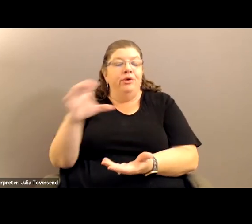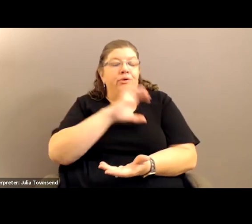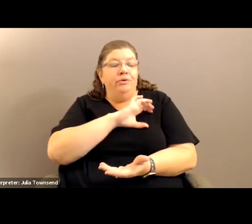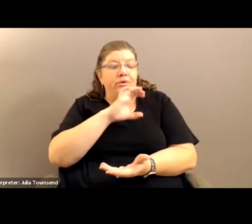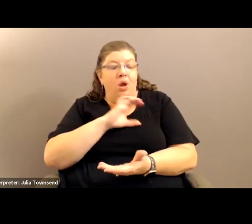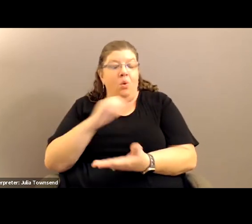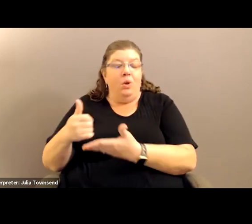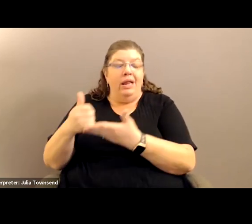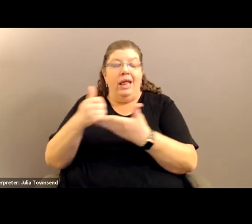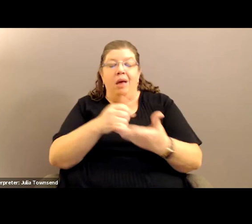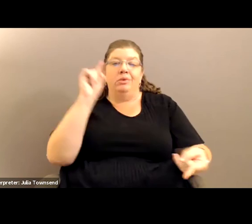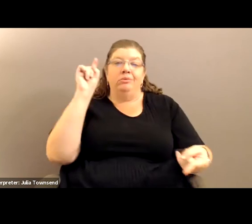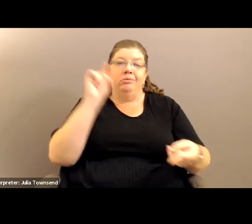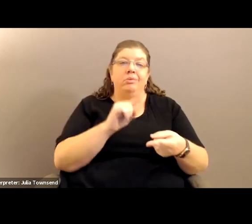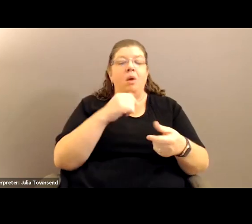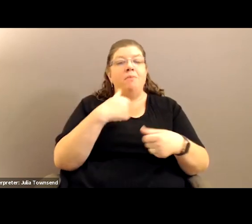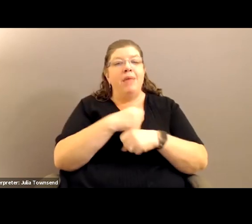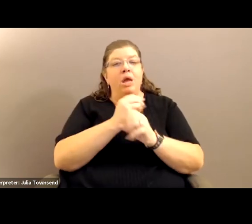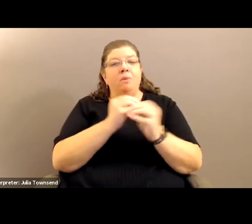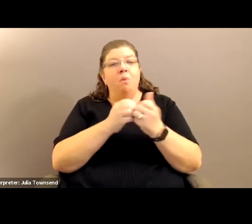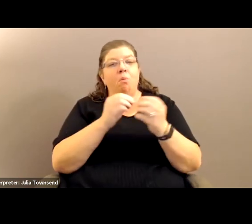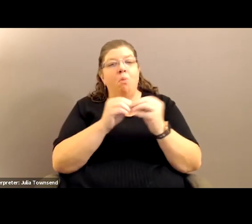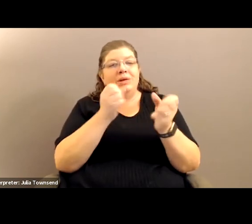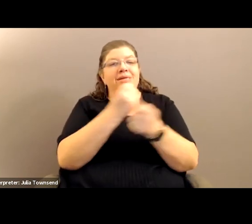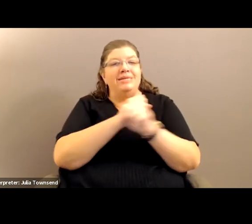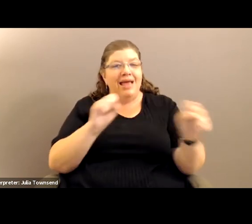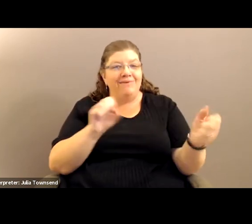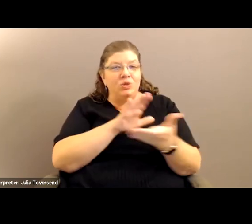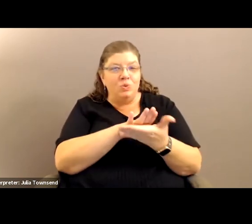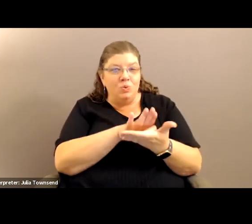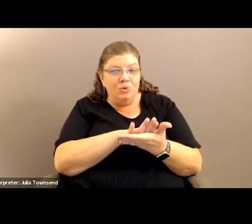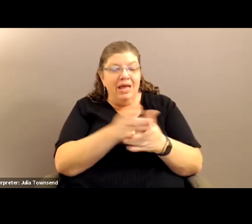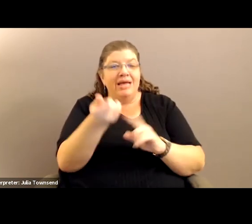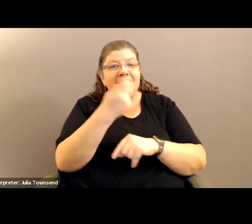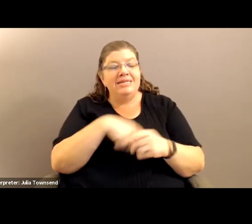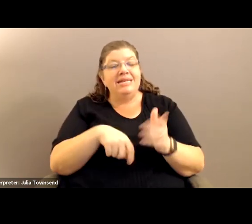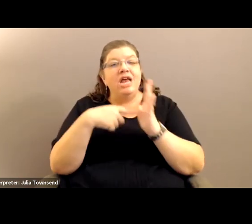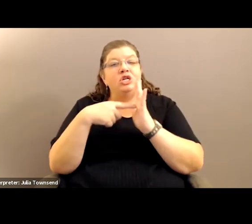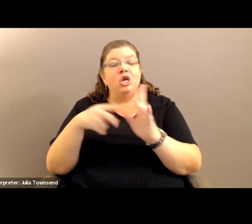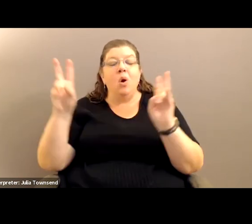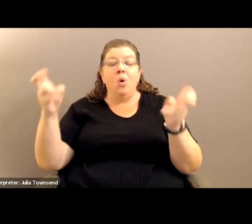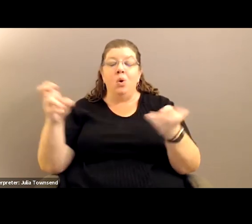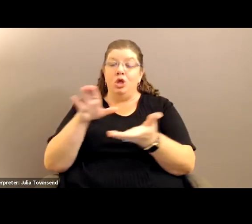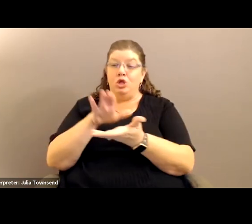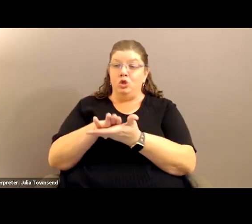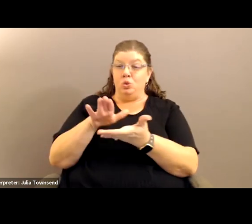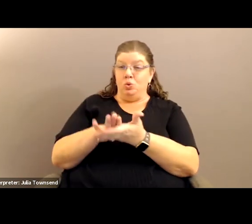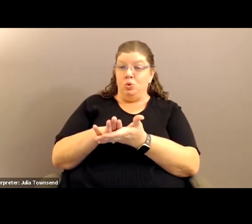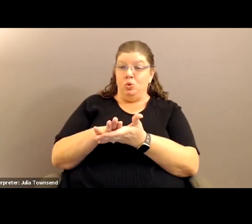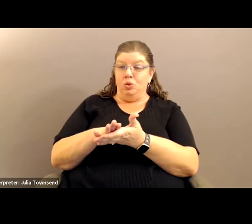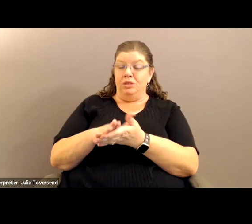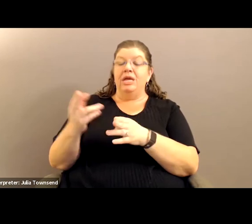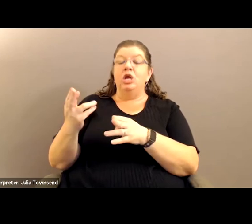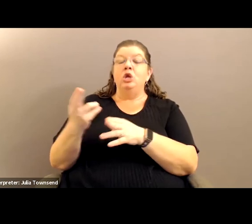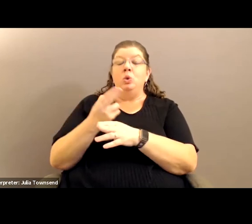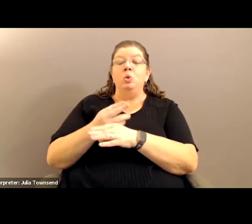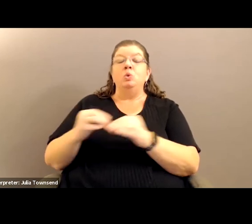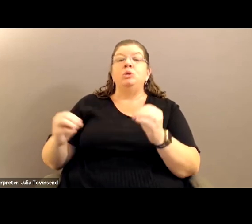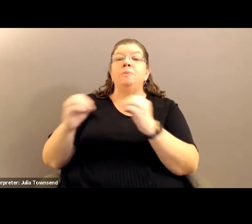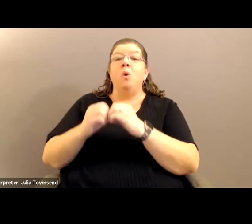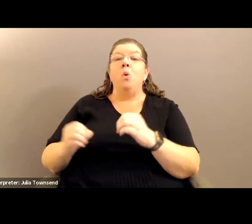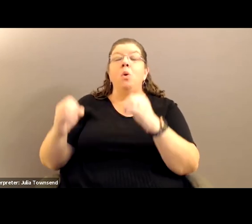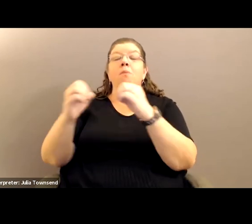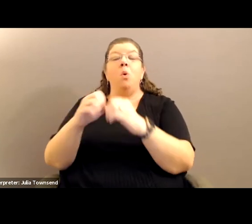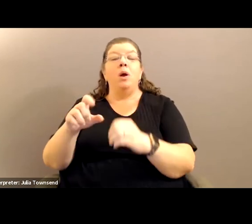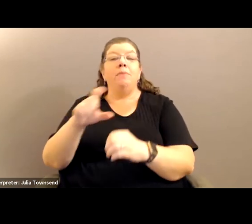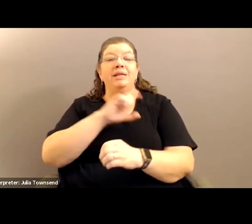contribute to school safety and instead show that quote as schools increase their use of police officers